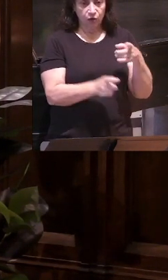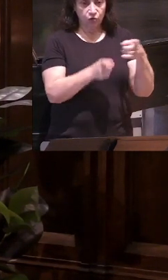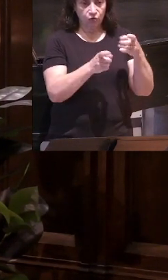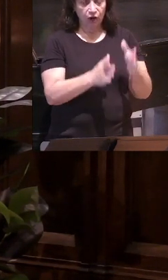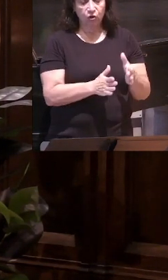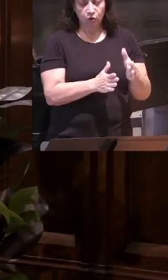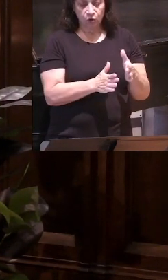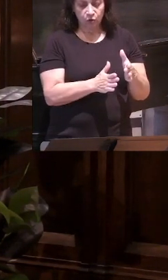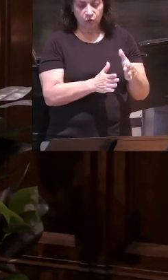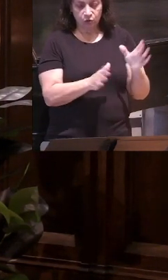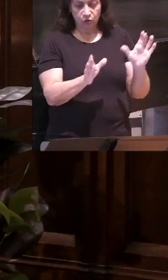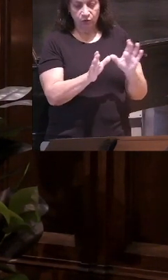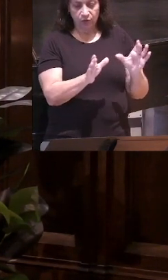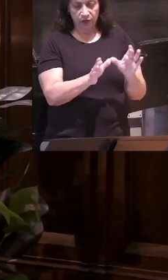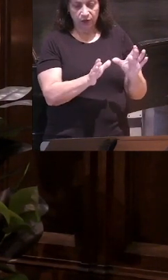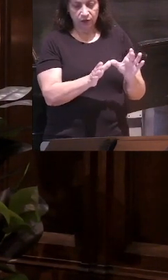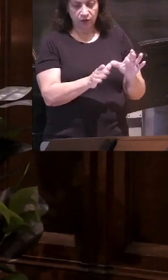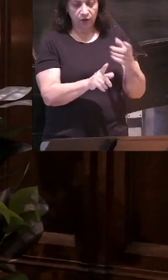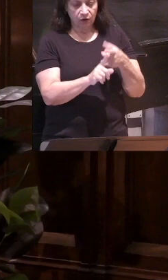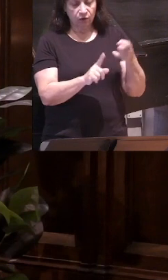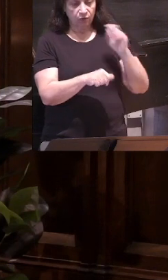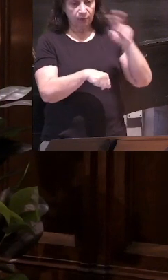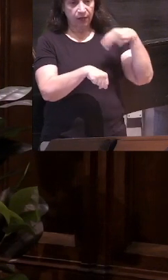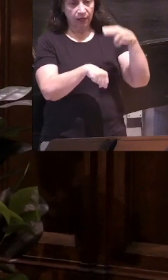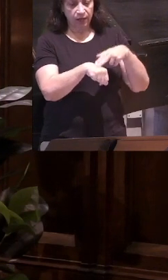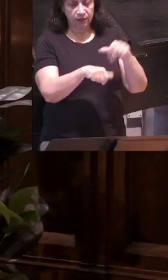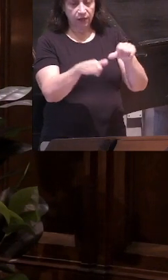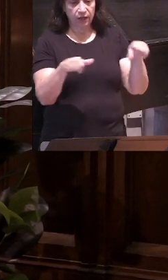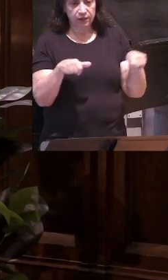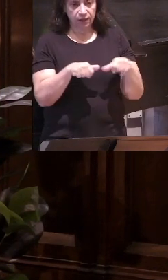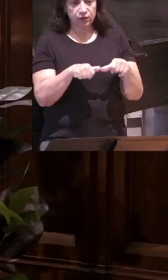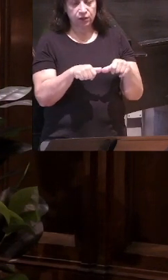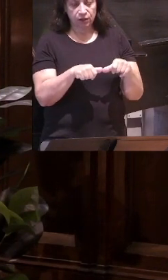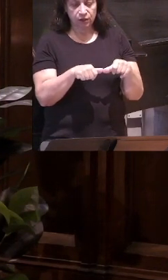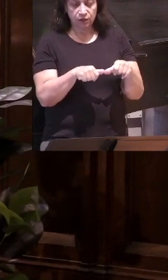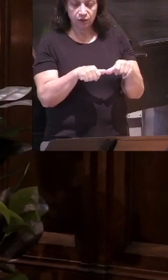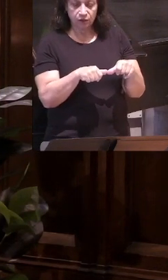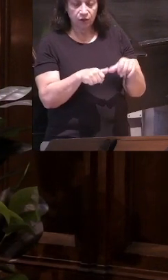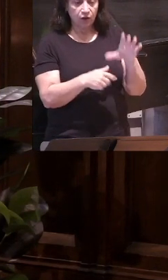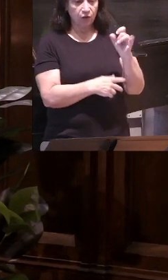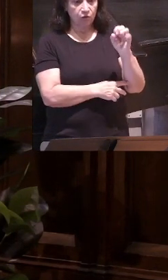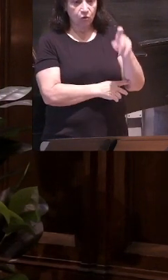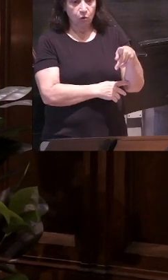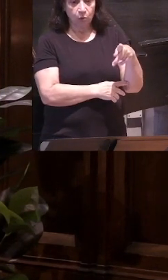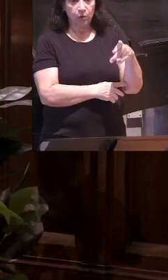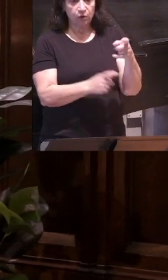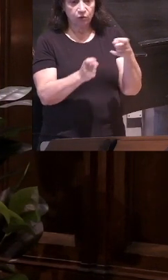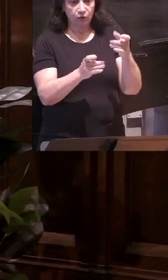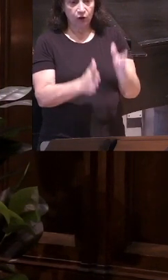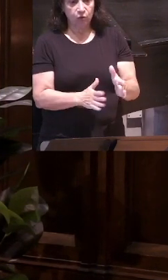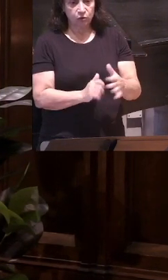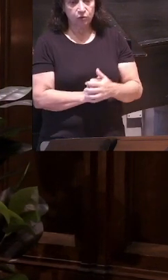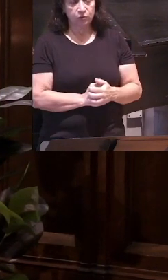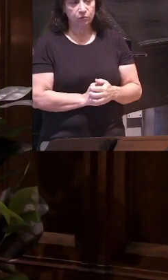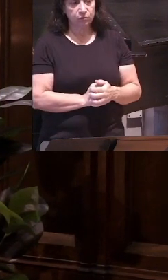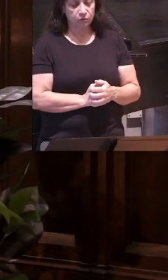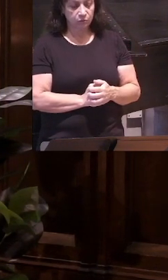Directorship Certification from the National Association of Corporate Directors.